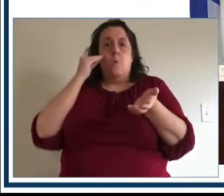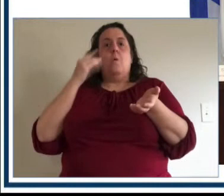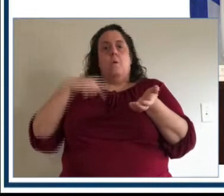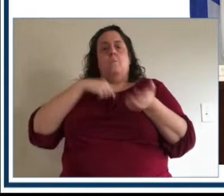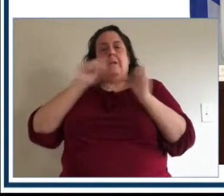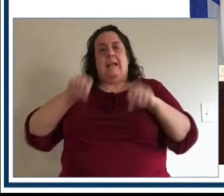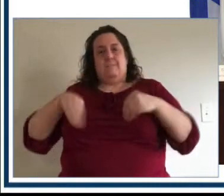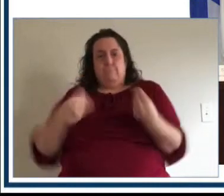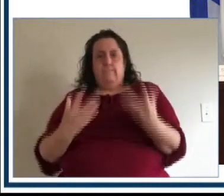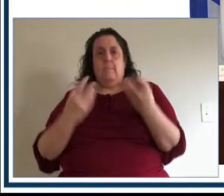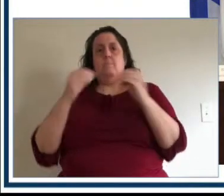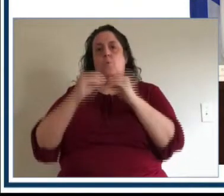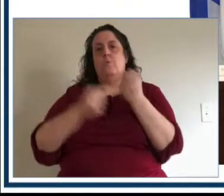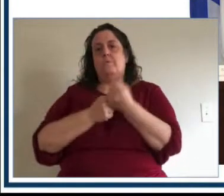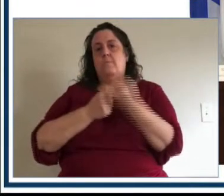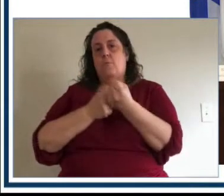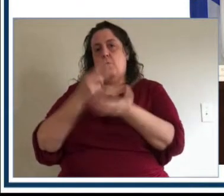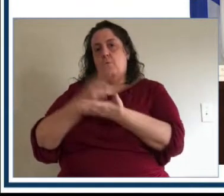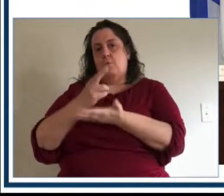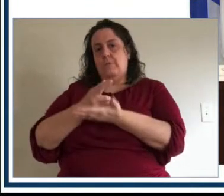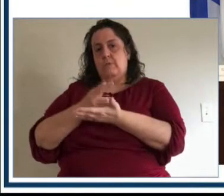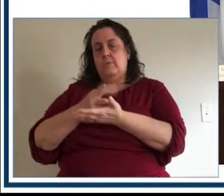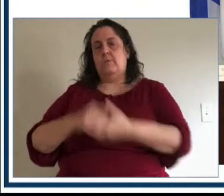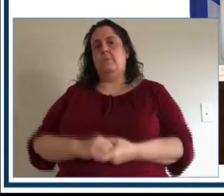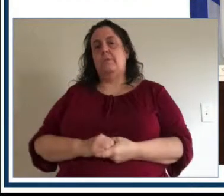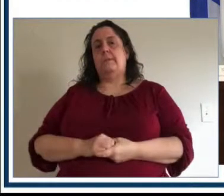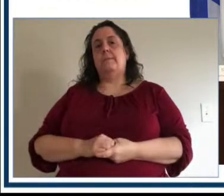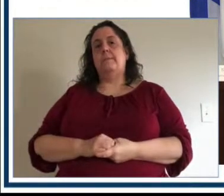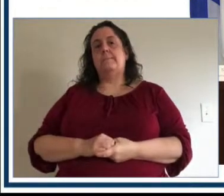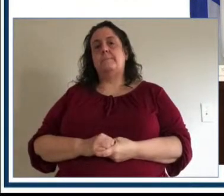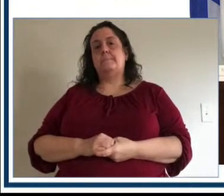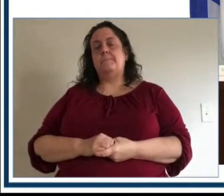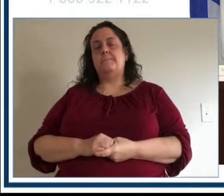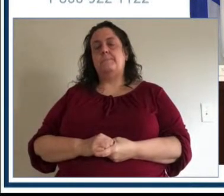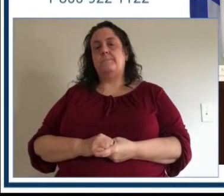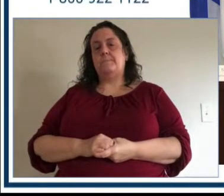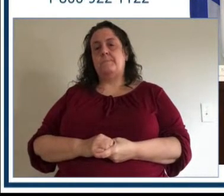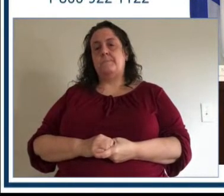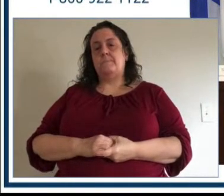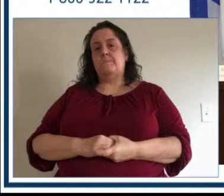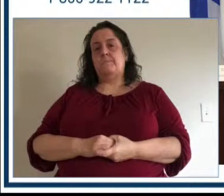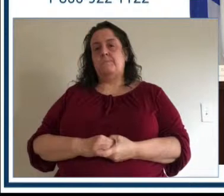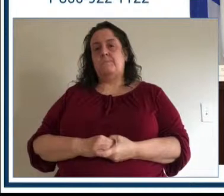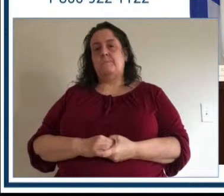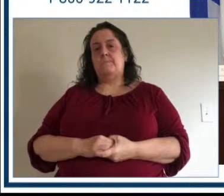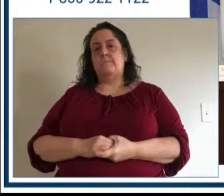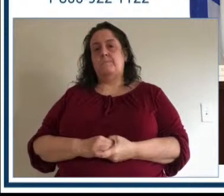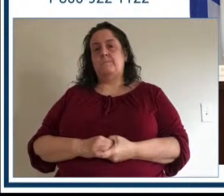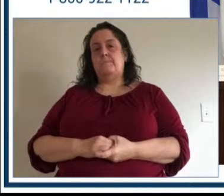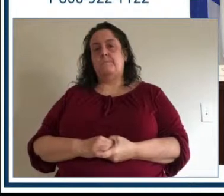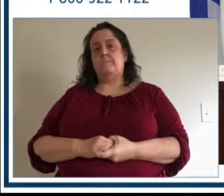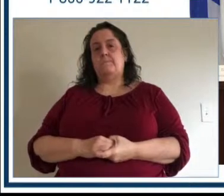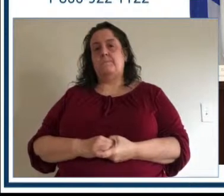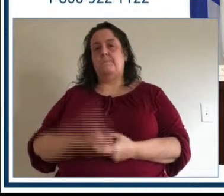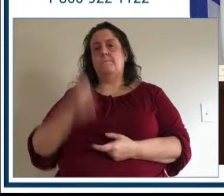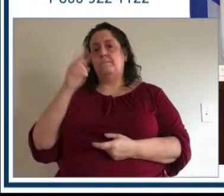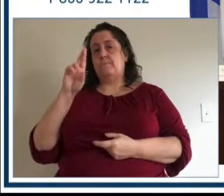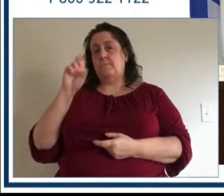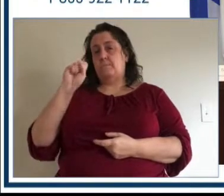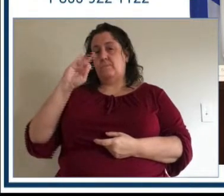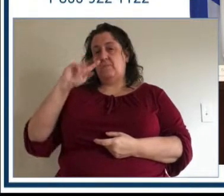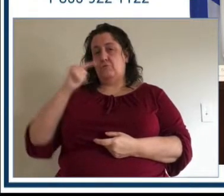from your attitude and your demeanor this time around compared to previous outbreaks that you're less